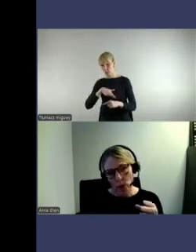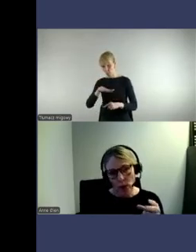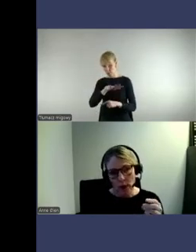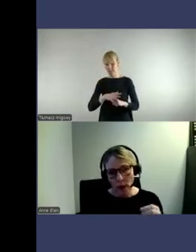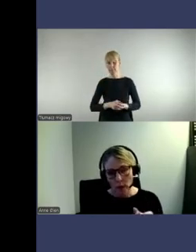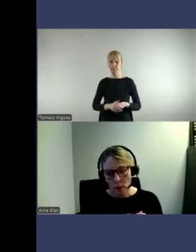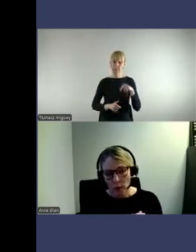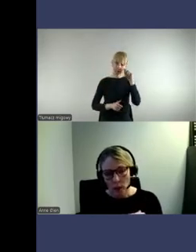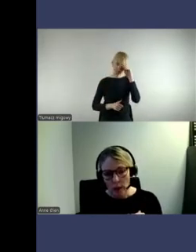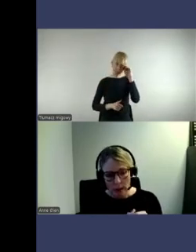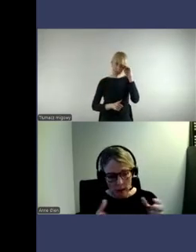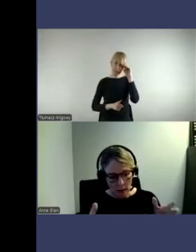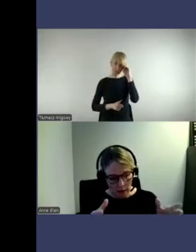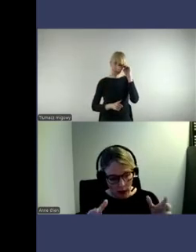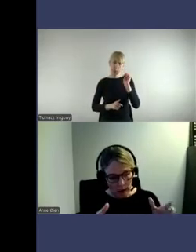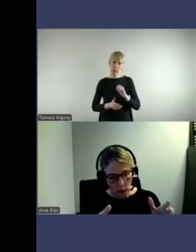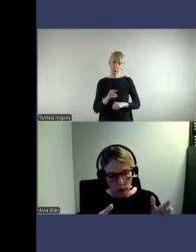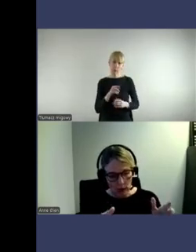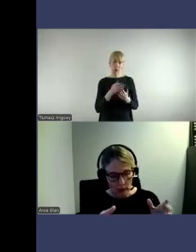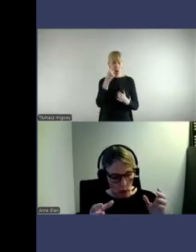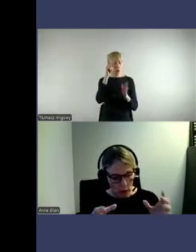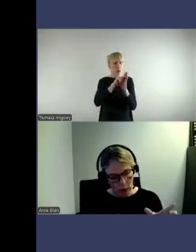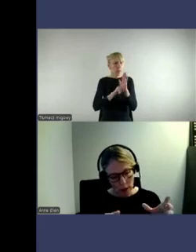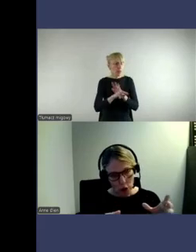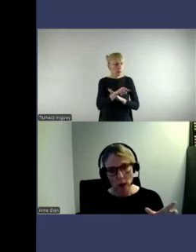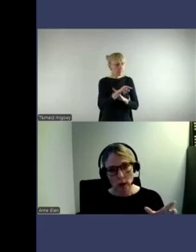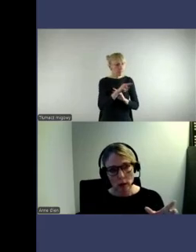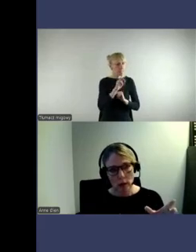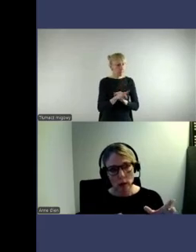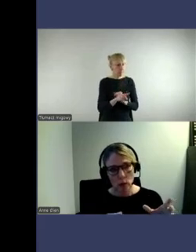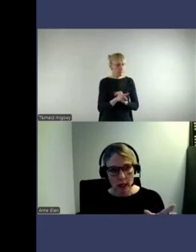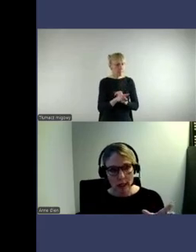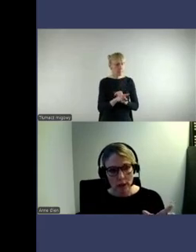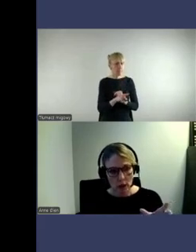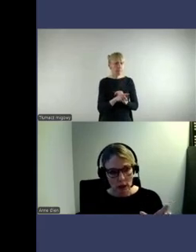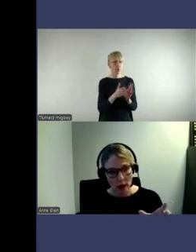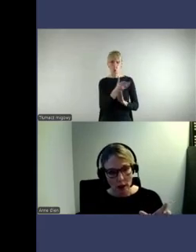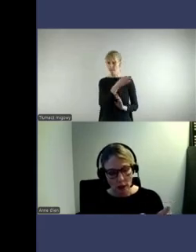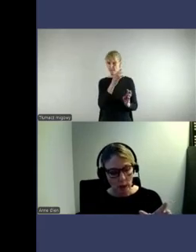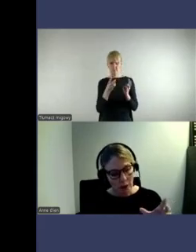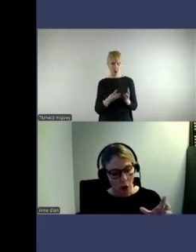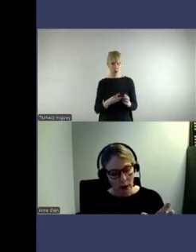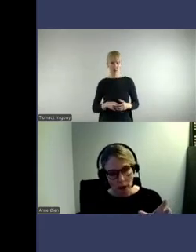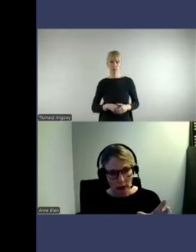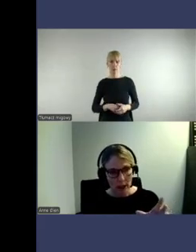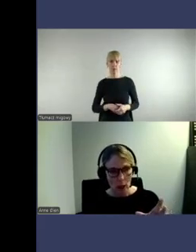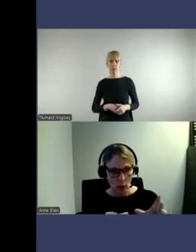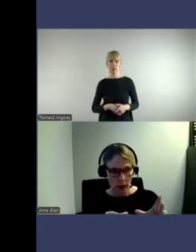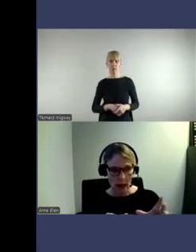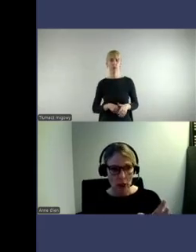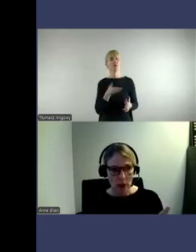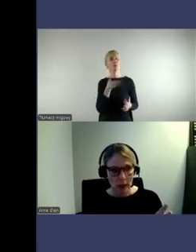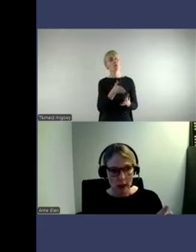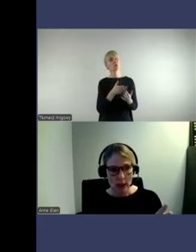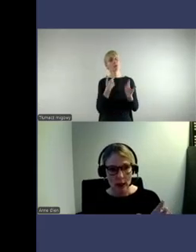standardized approaches are recommended is to kind of have that agreement. If you want to strengthen resilience, you need to have a common understanding of